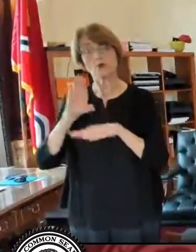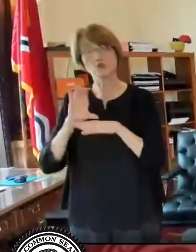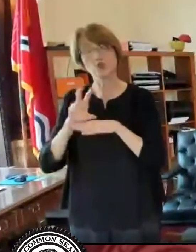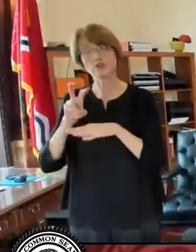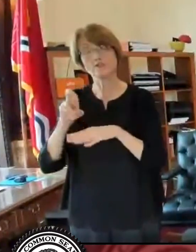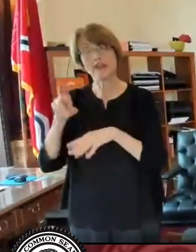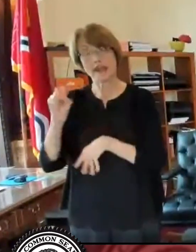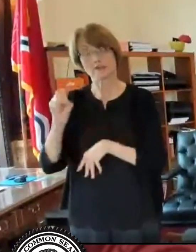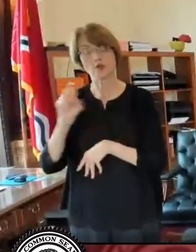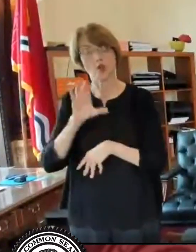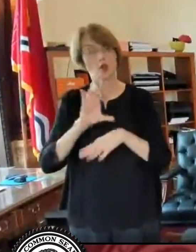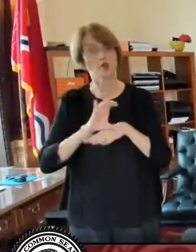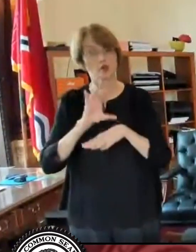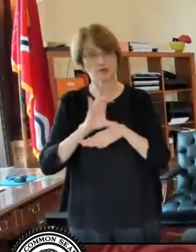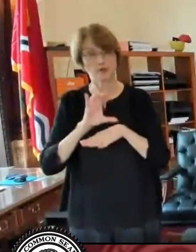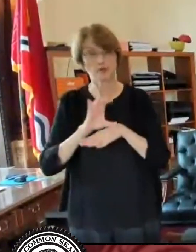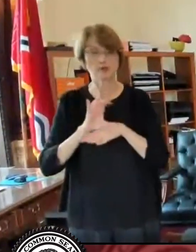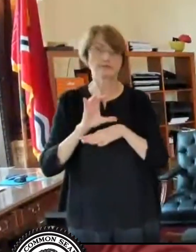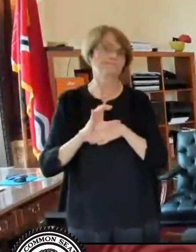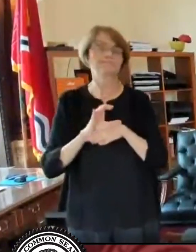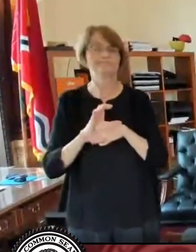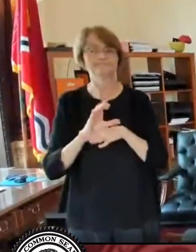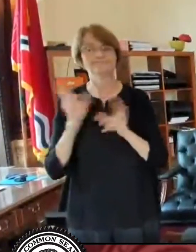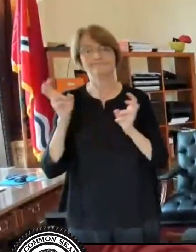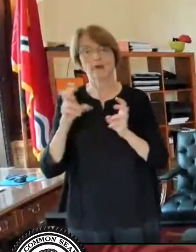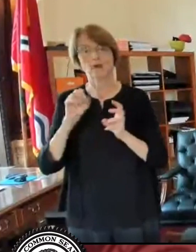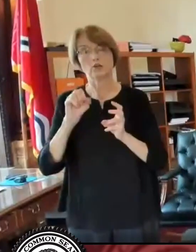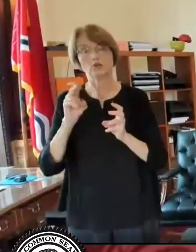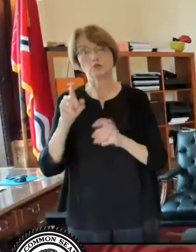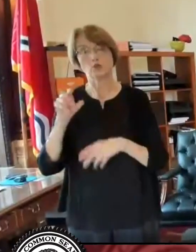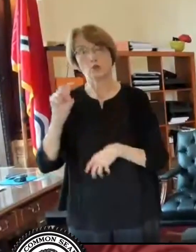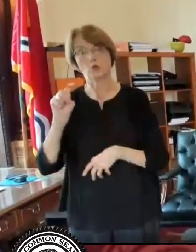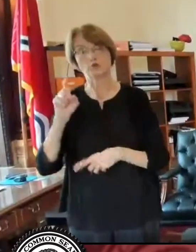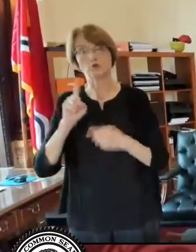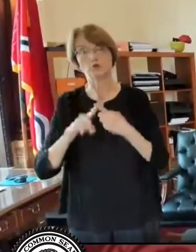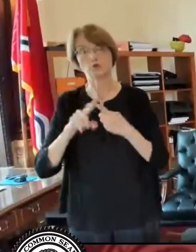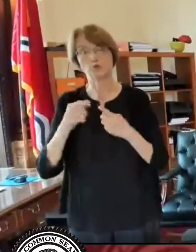church does souls to the polls to help people go vote.